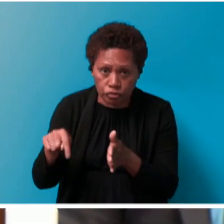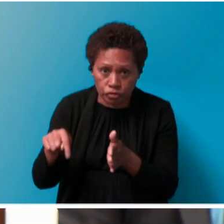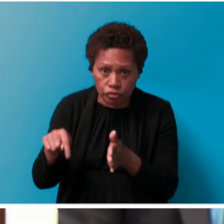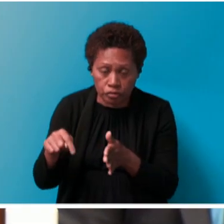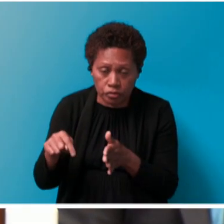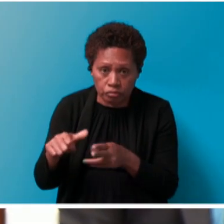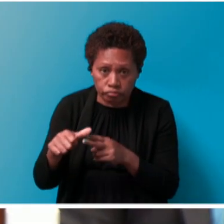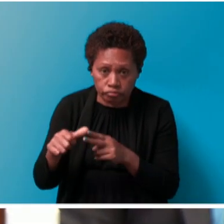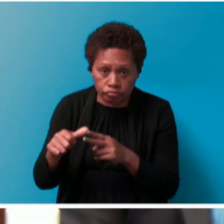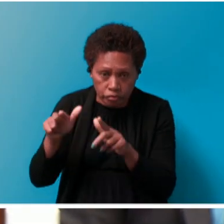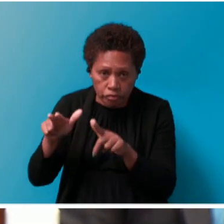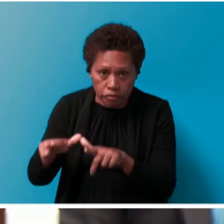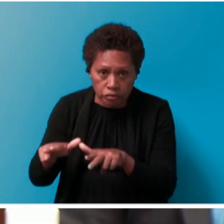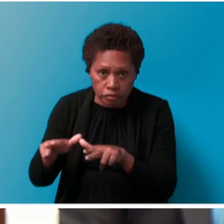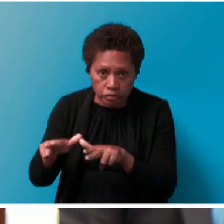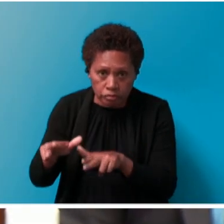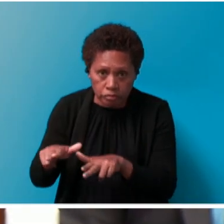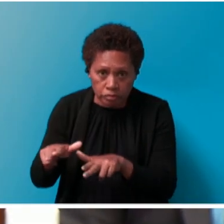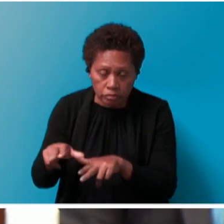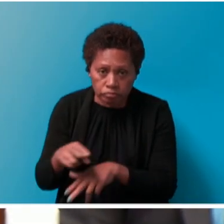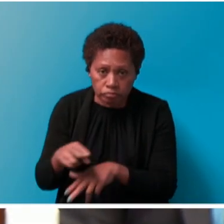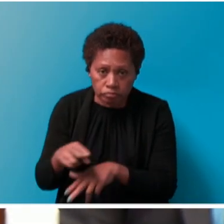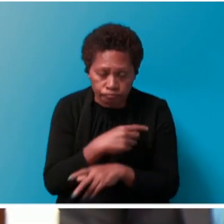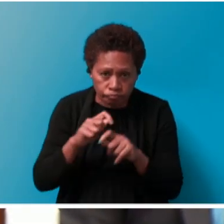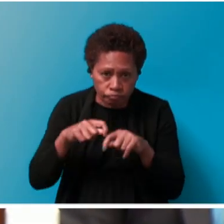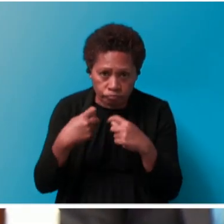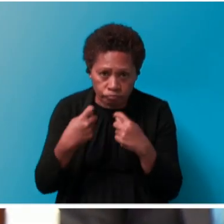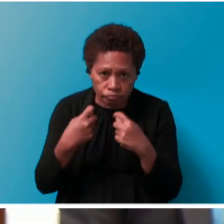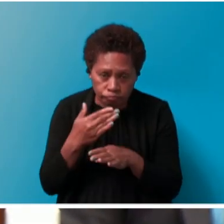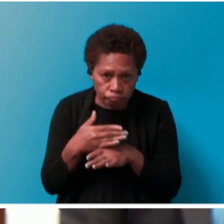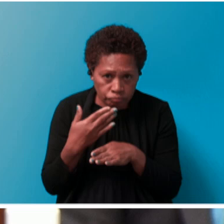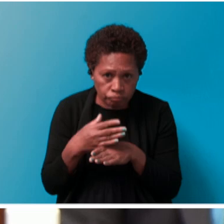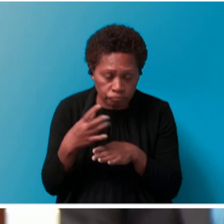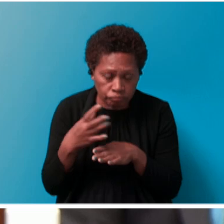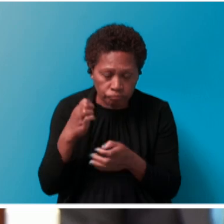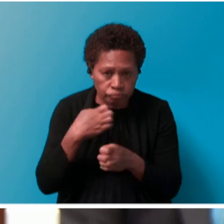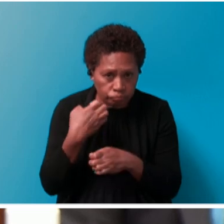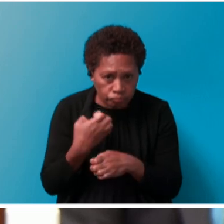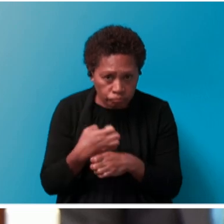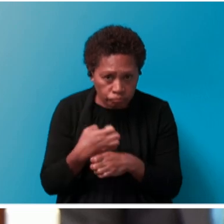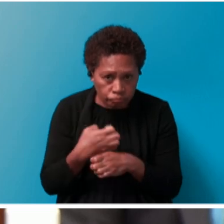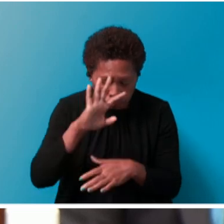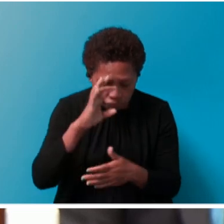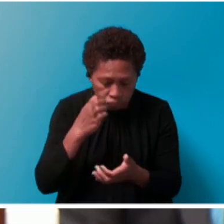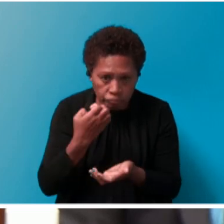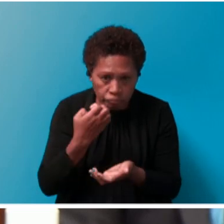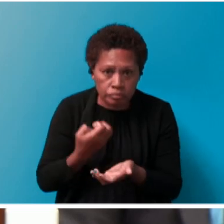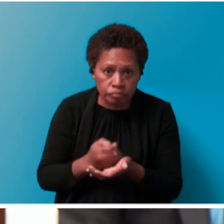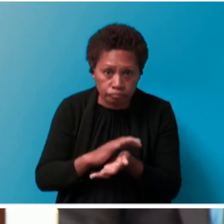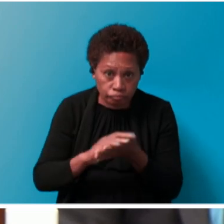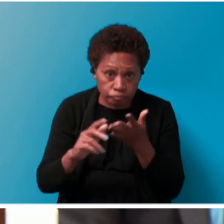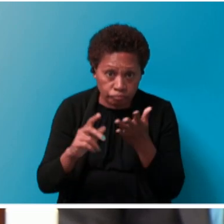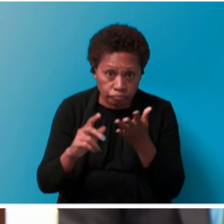essential services, security of tenure, and proximity to employment and educational hubs. In the